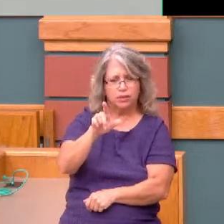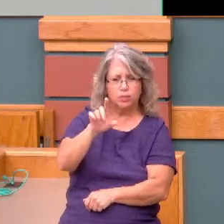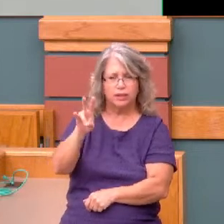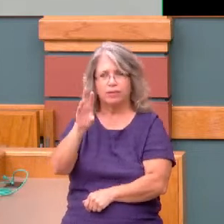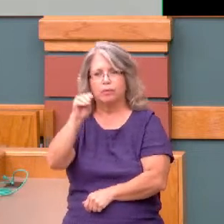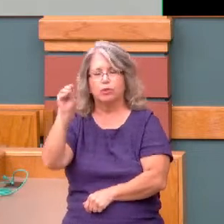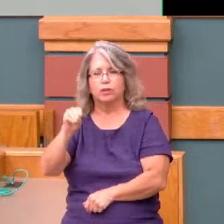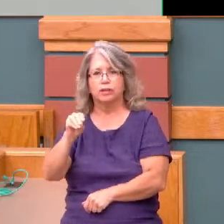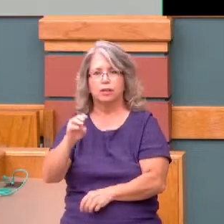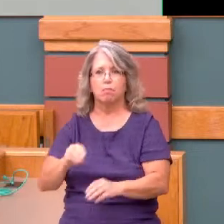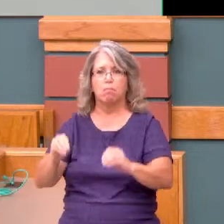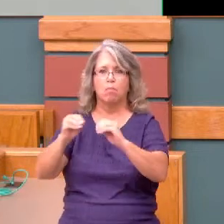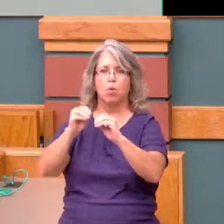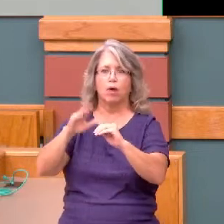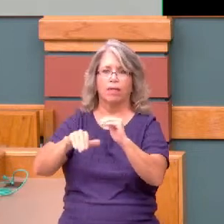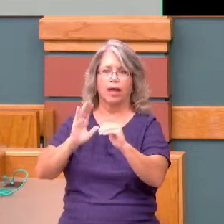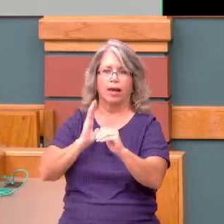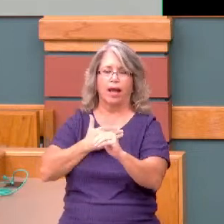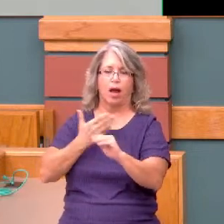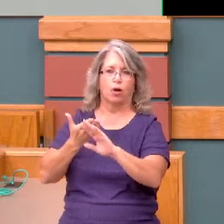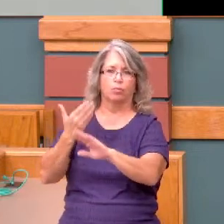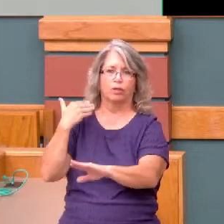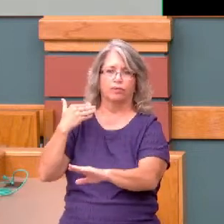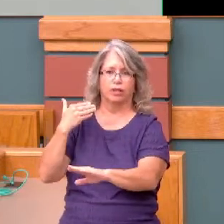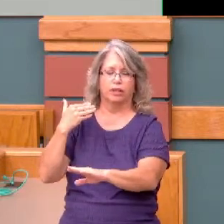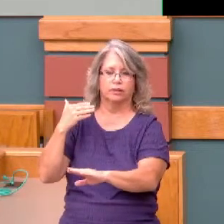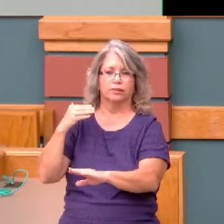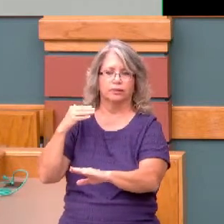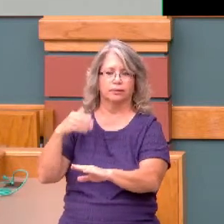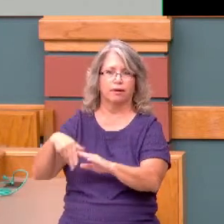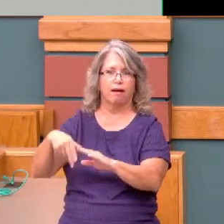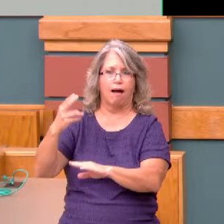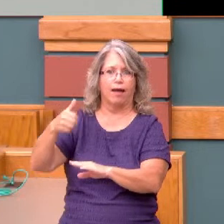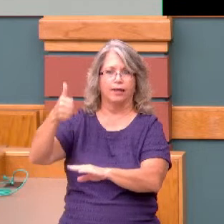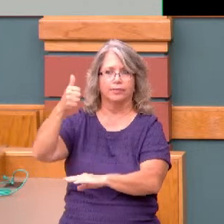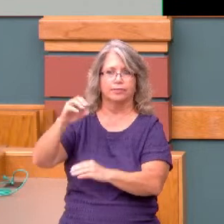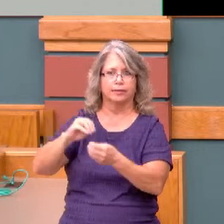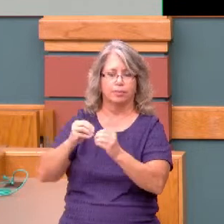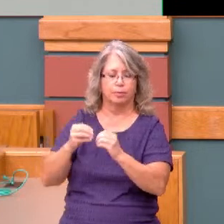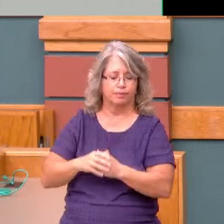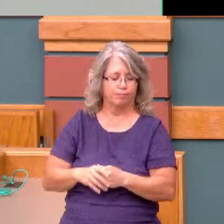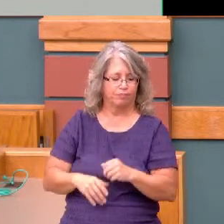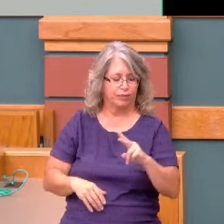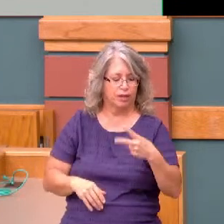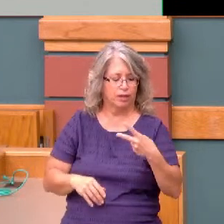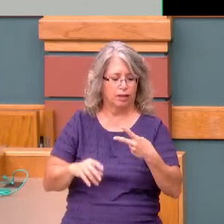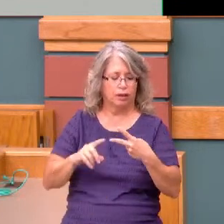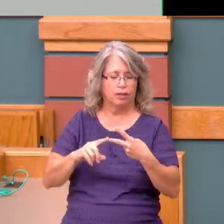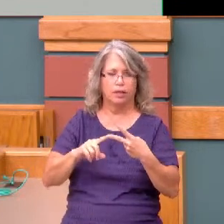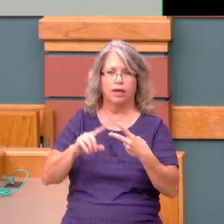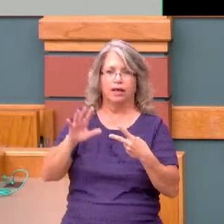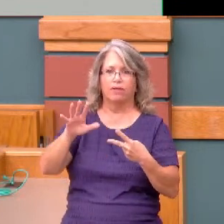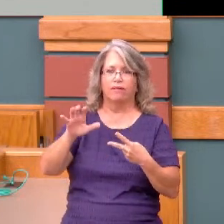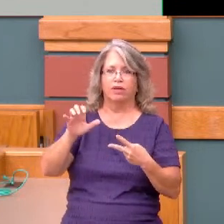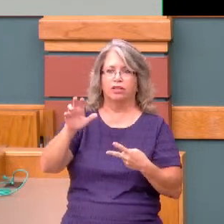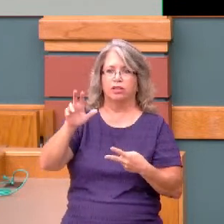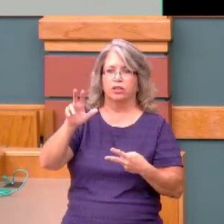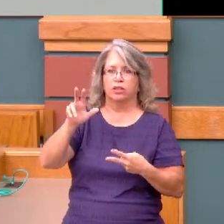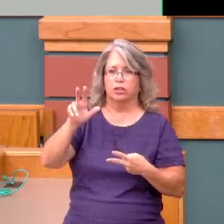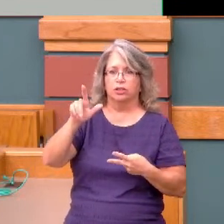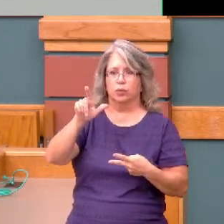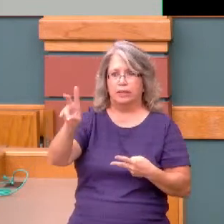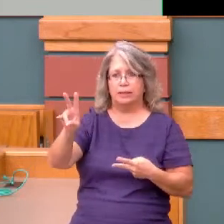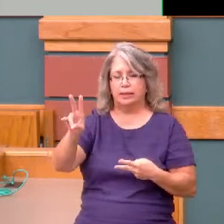number right now. Hopefully this doesn't go much higher. And the second number is 526. And this